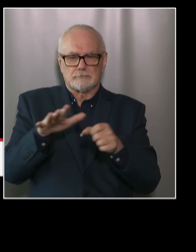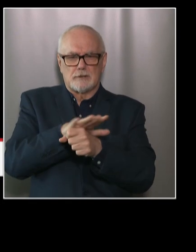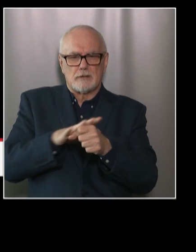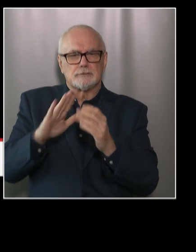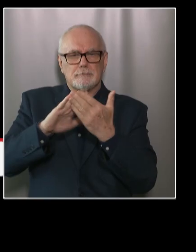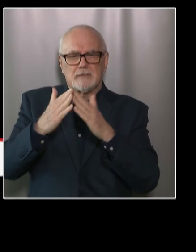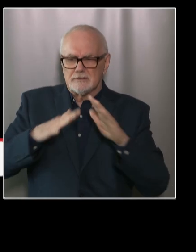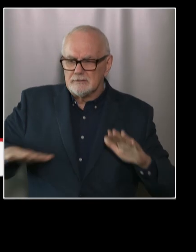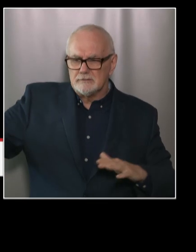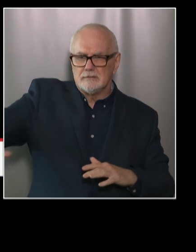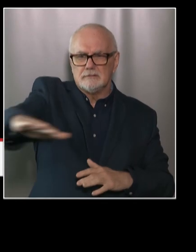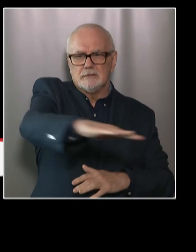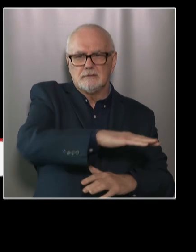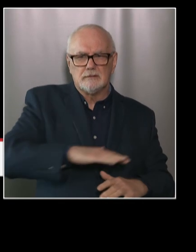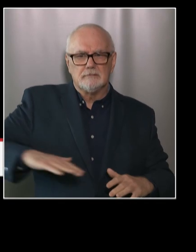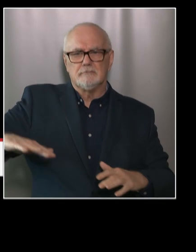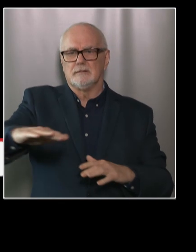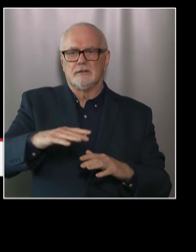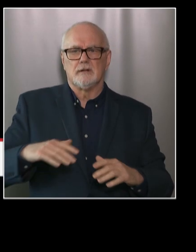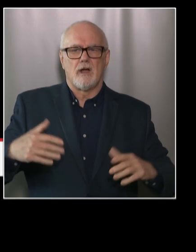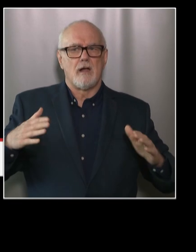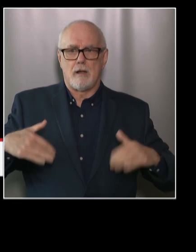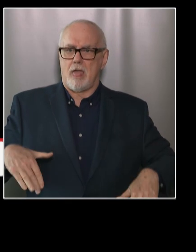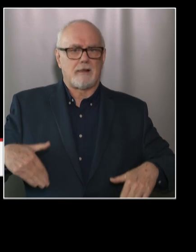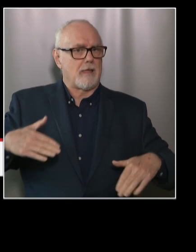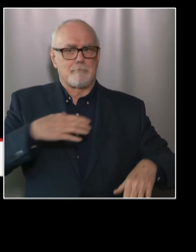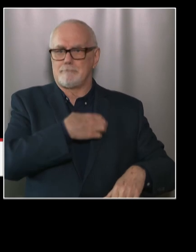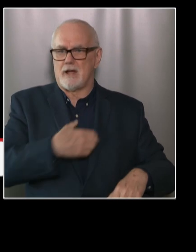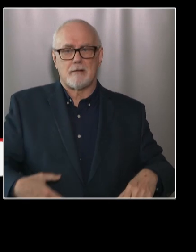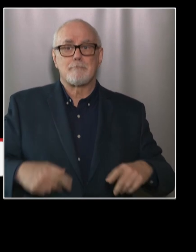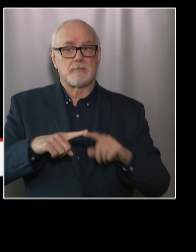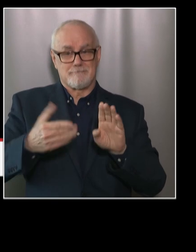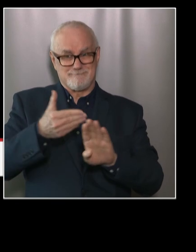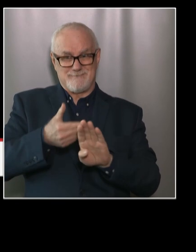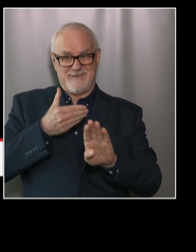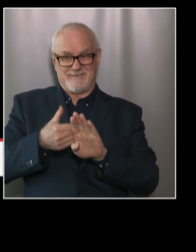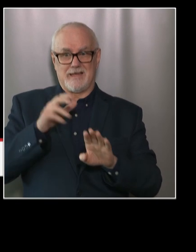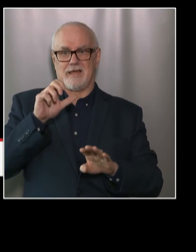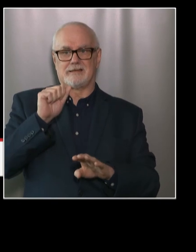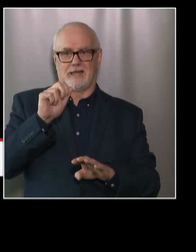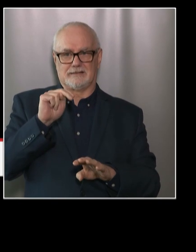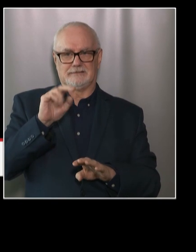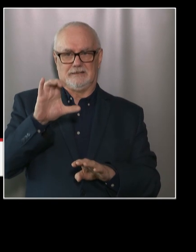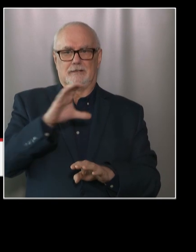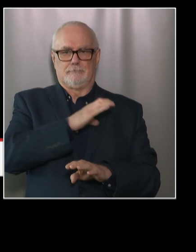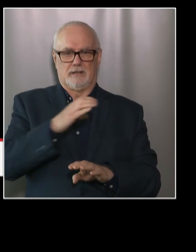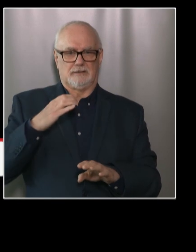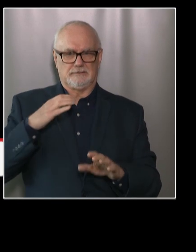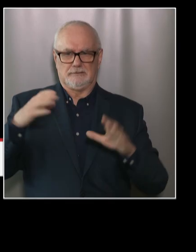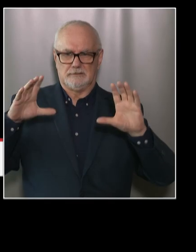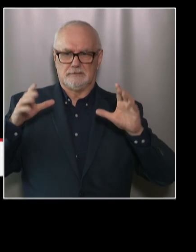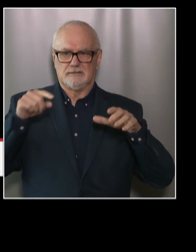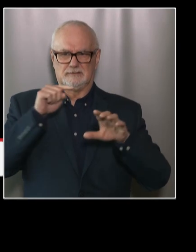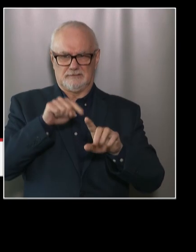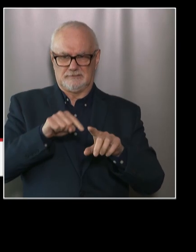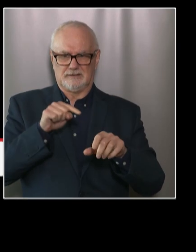Mayor Bowser was a major part of this effort as an ANC commissioner and as the Ward 4 council member.